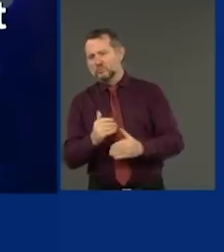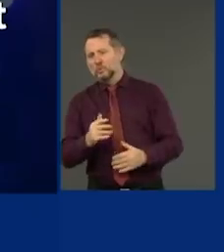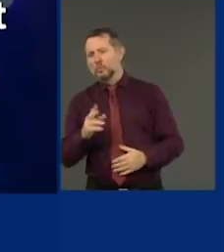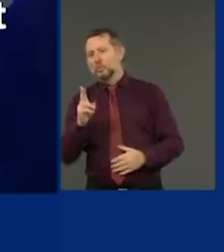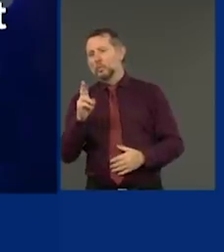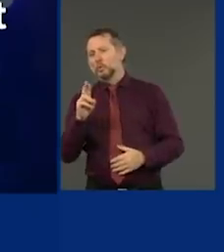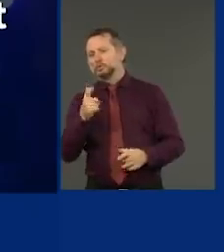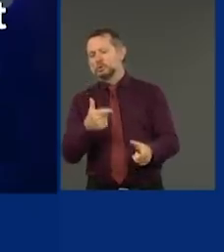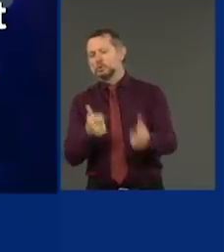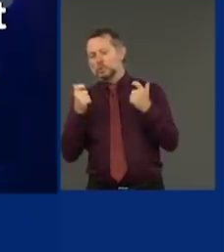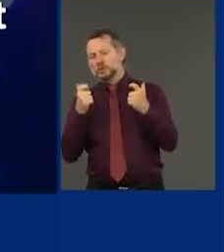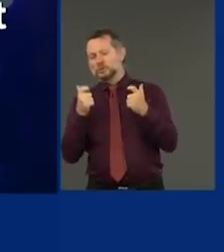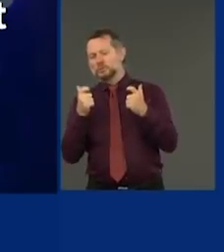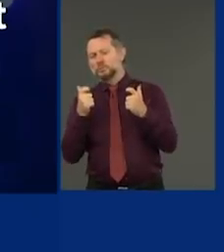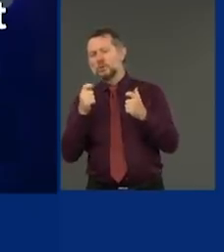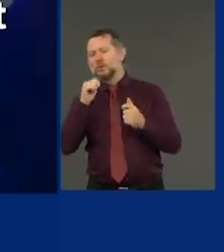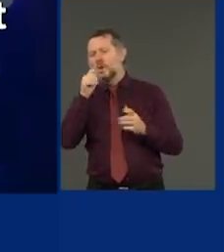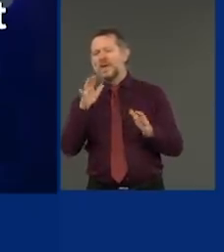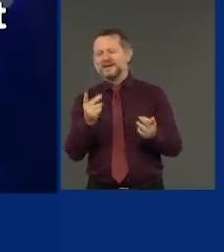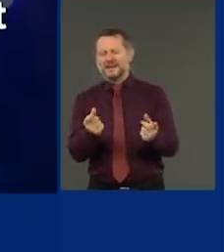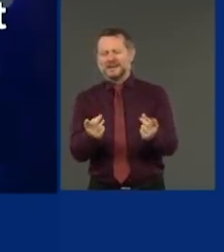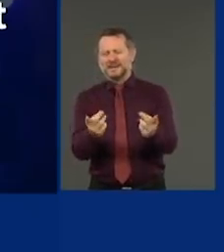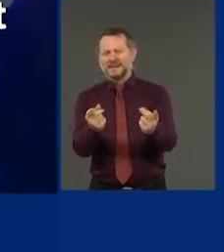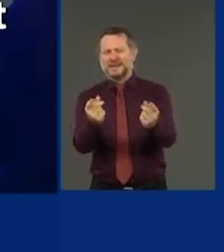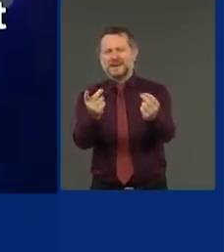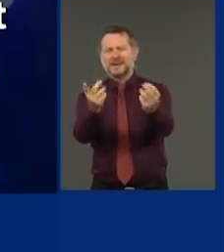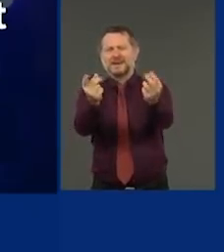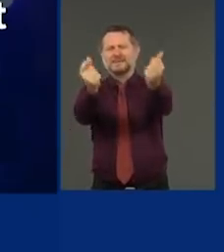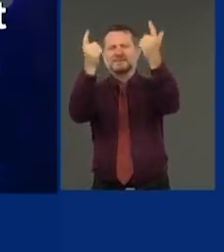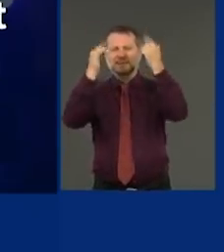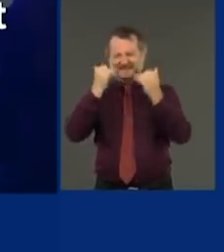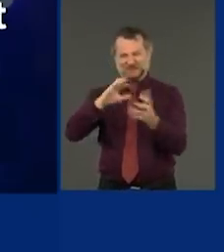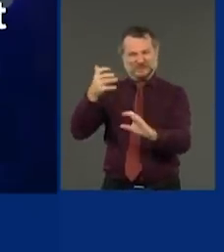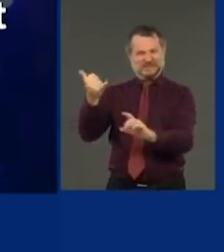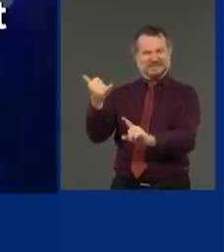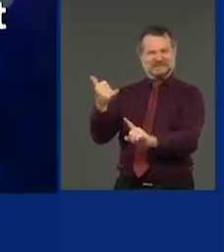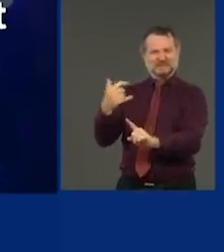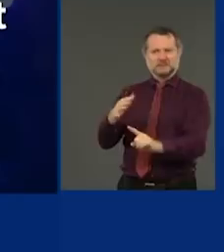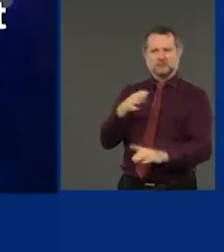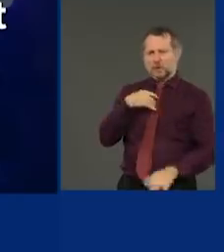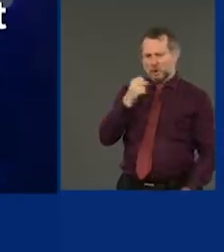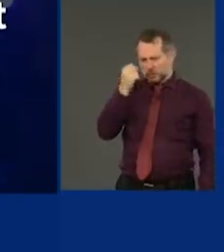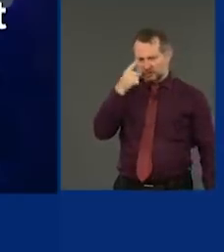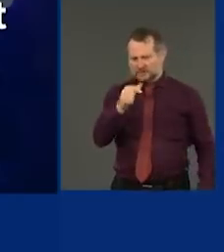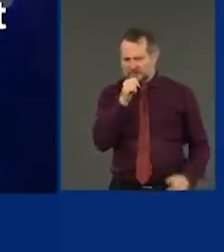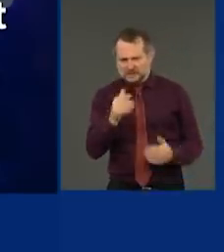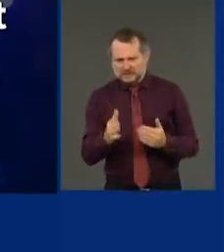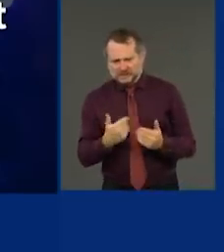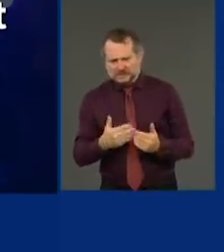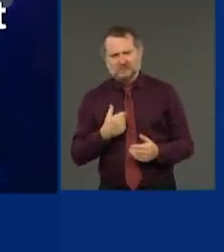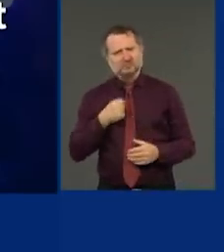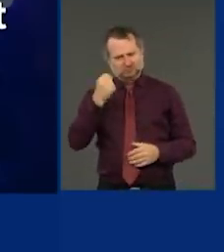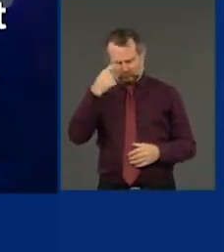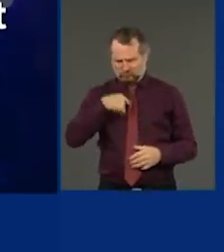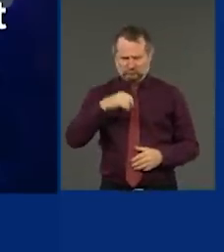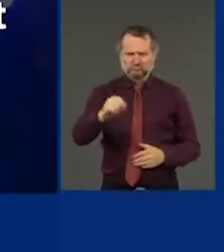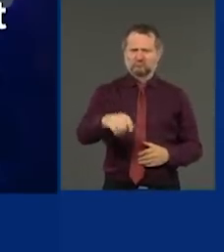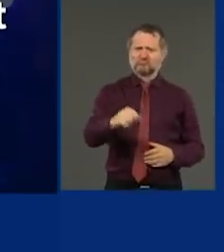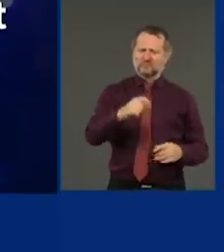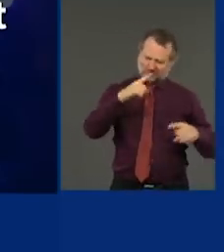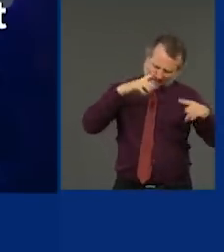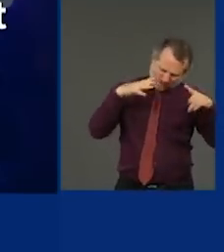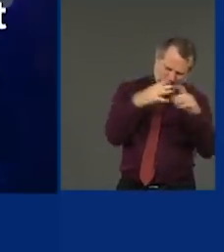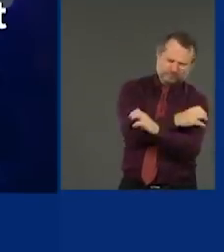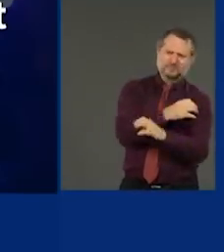crisis. I understand it's complicated. I understand it's difficult. I also